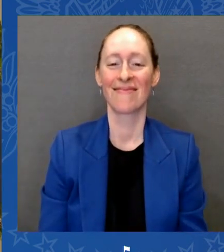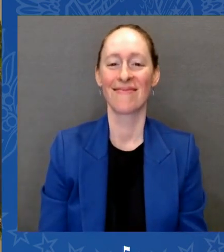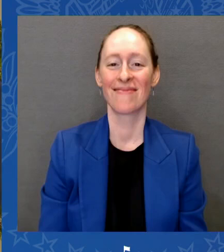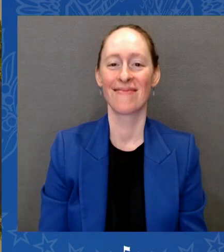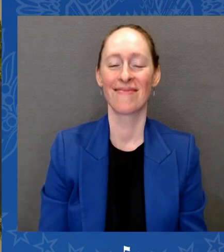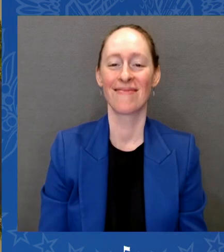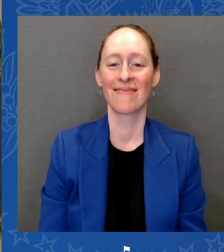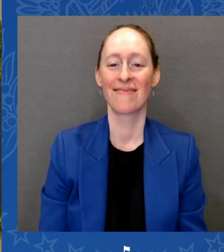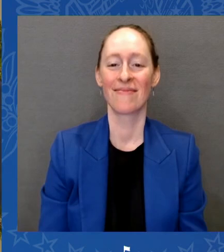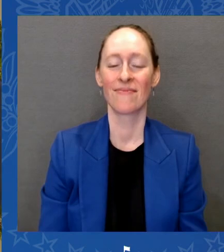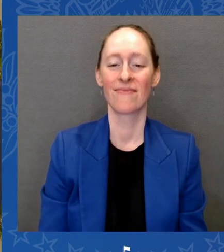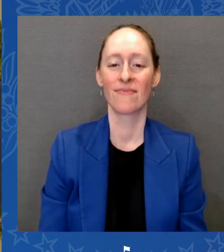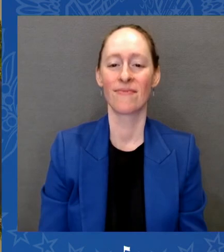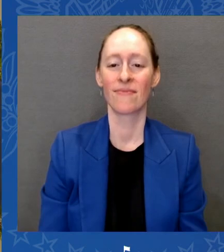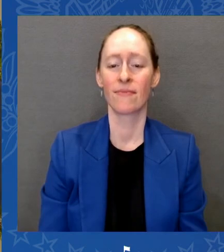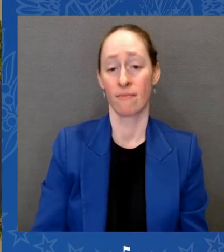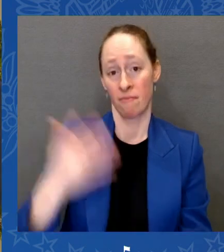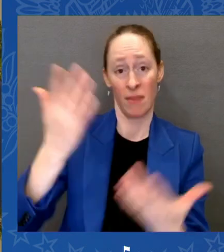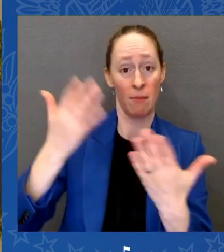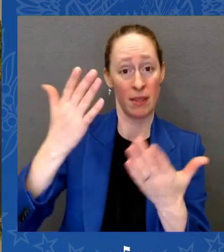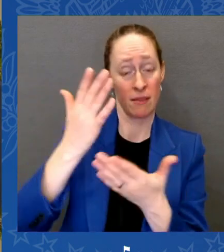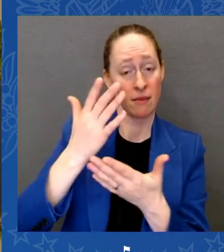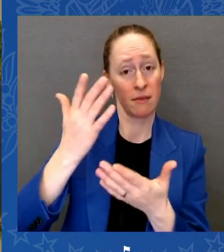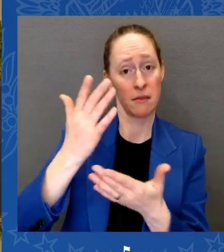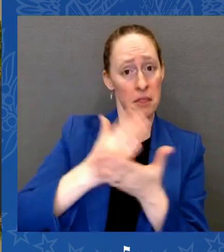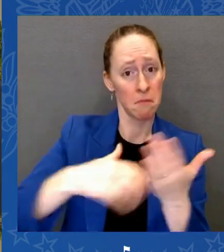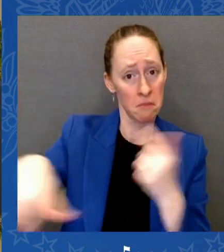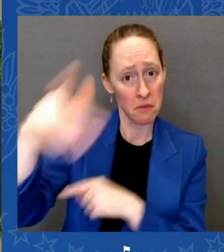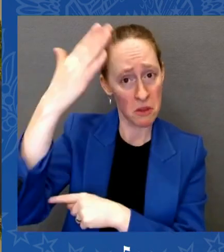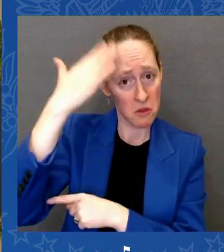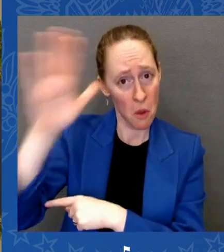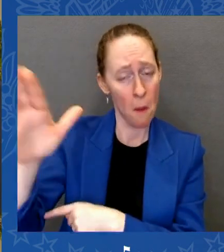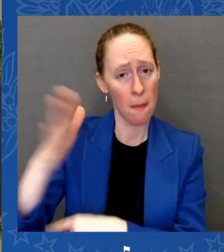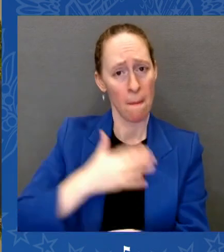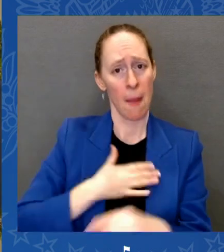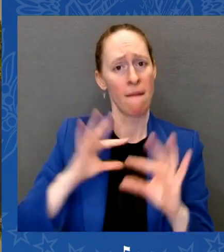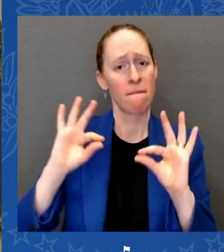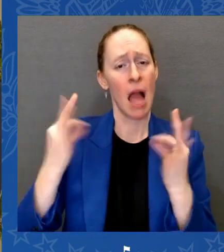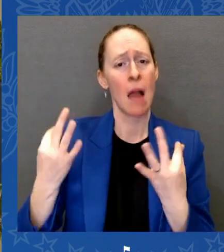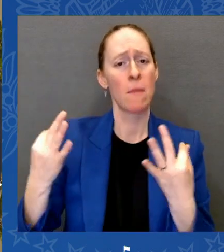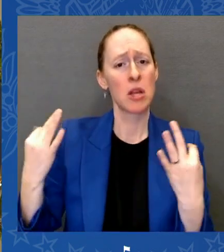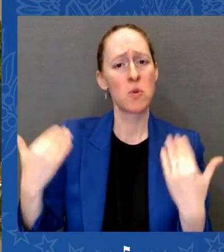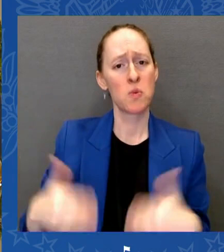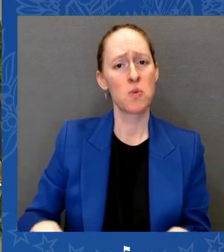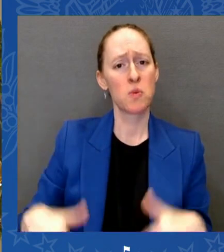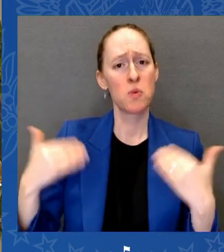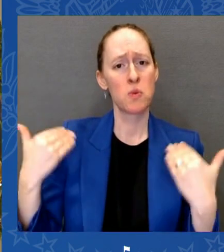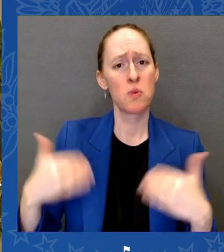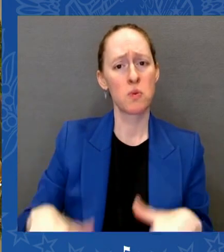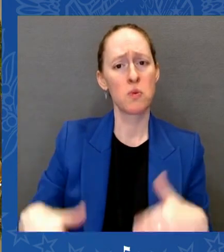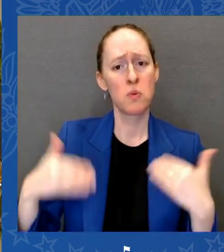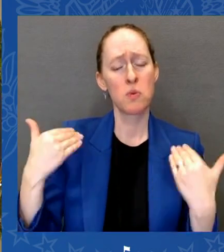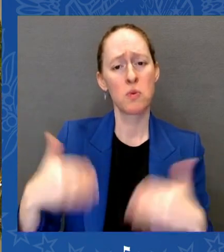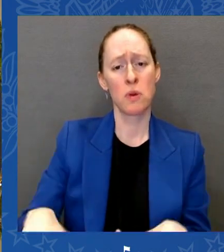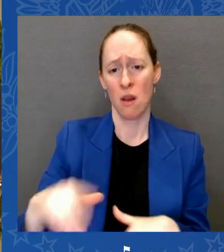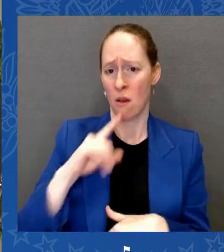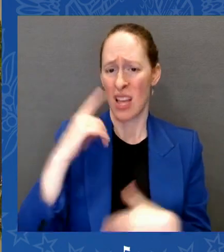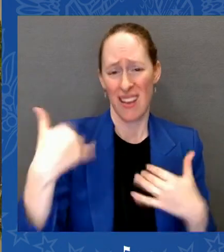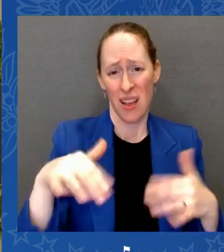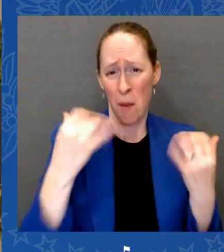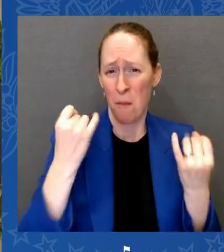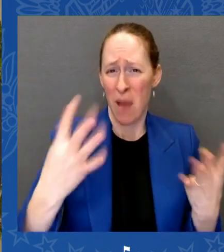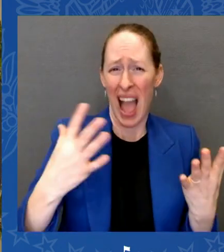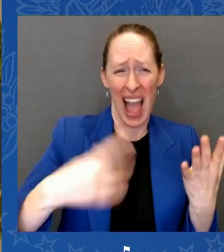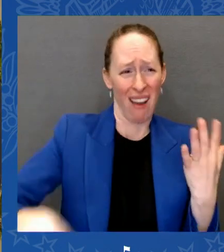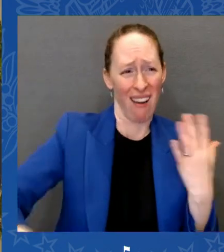Wasserman Agency, BG's agent, Lindsay Colas. It's just been amazing for me and my family throughout this process. So